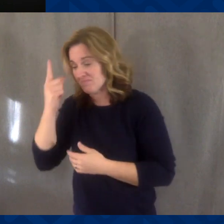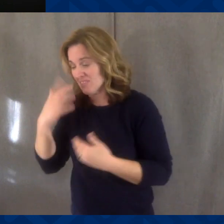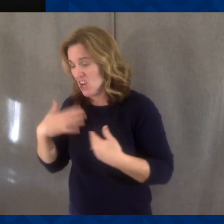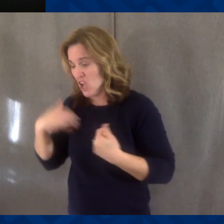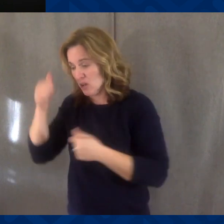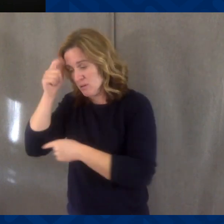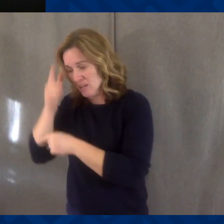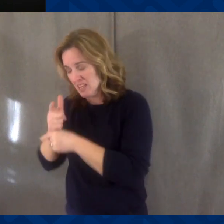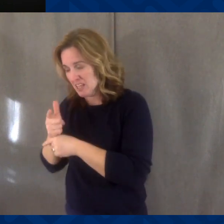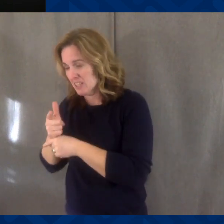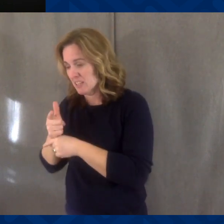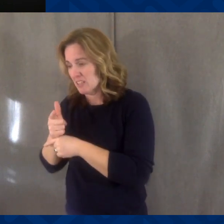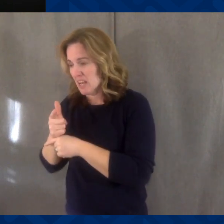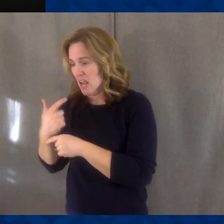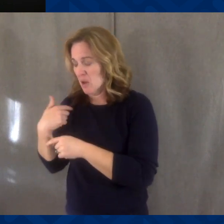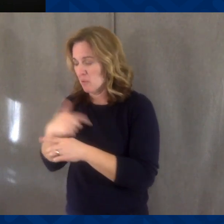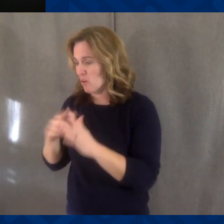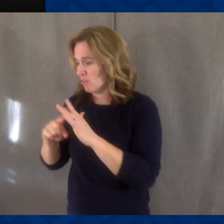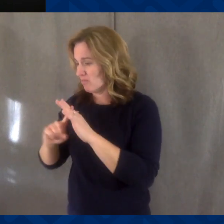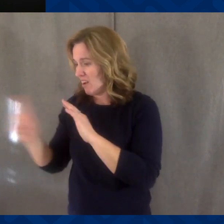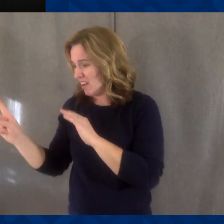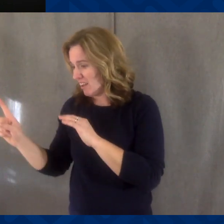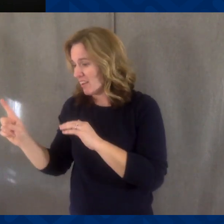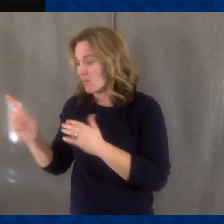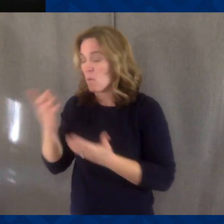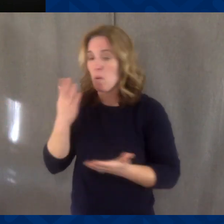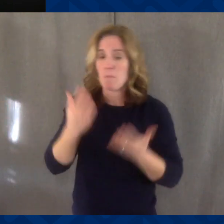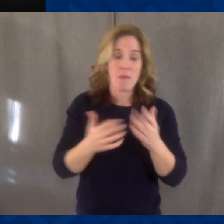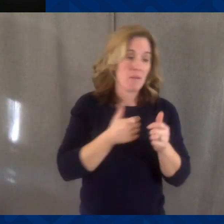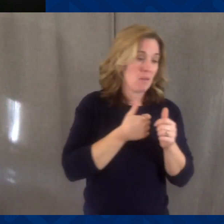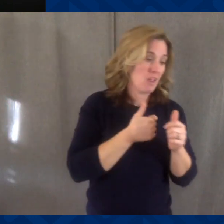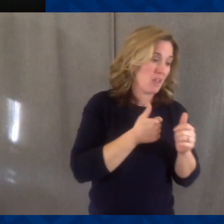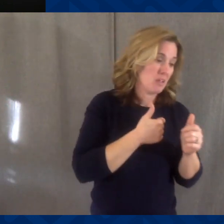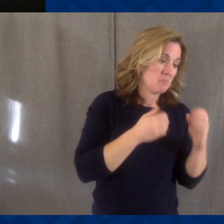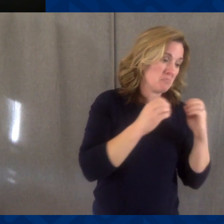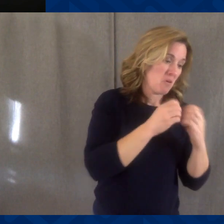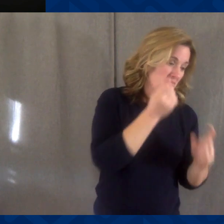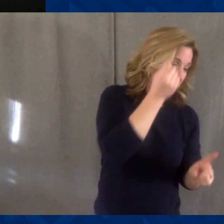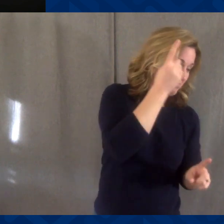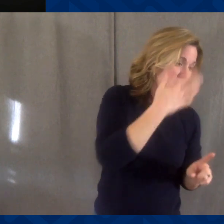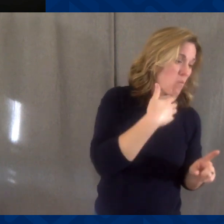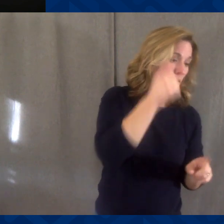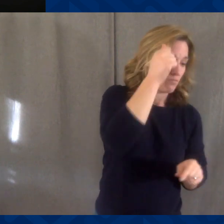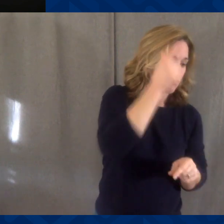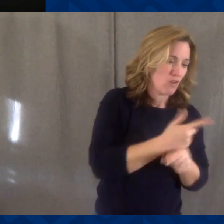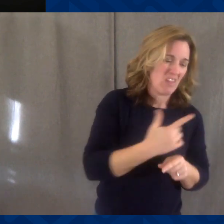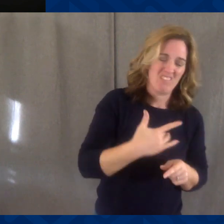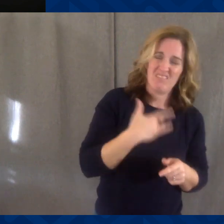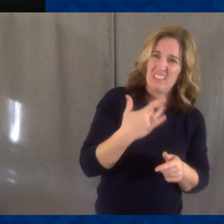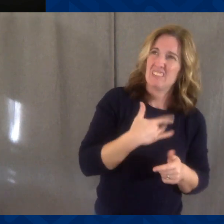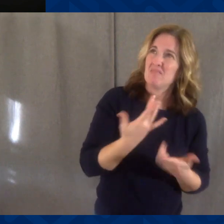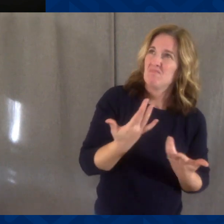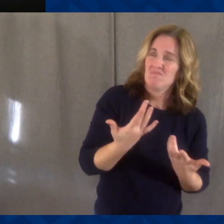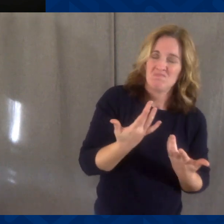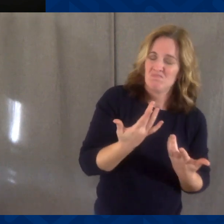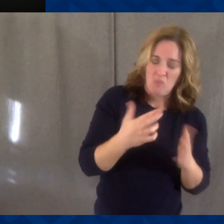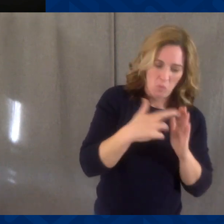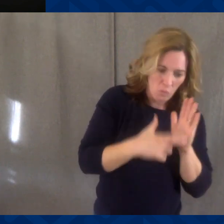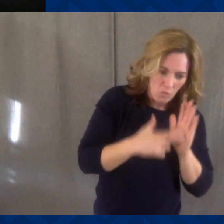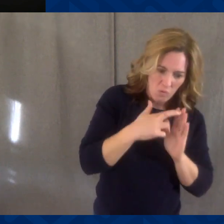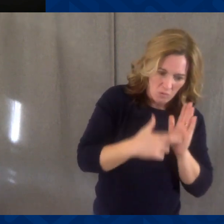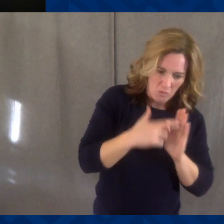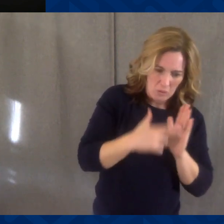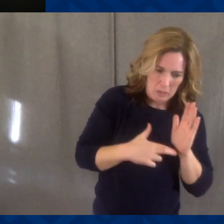little like the older son. And although we're keeping all the rules, we feel a lack of intimacy with you. Would you meet us wherever we are with your